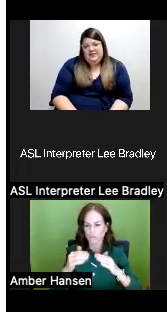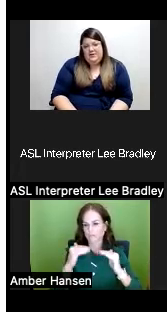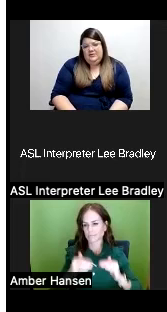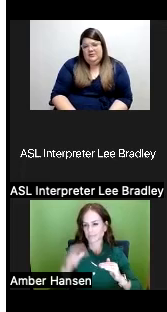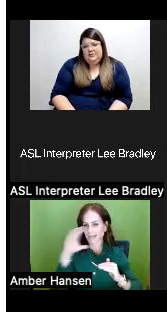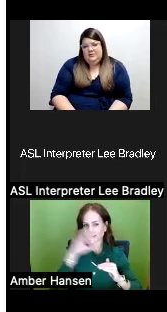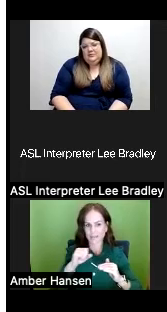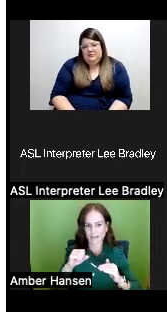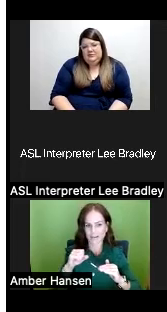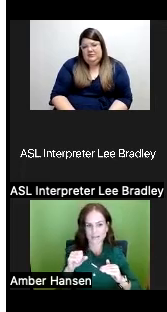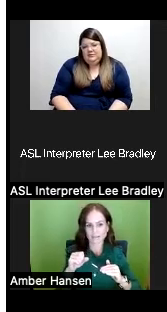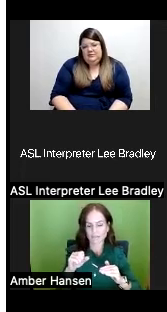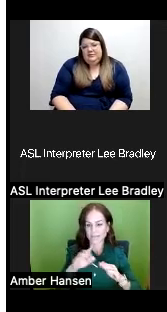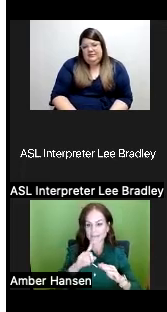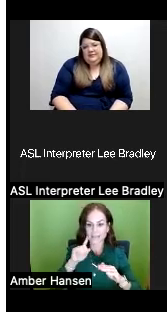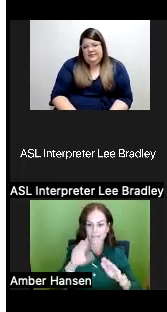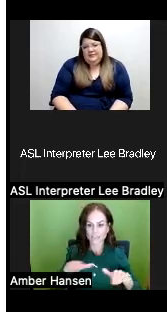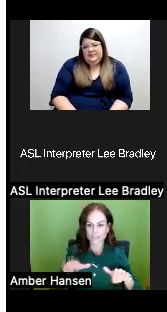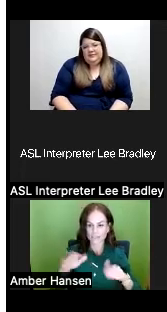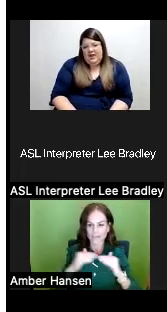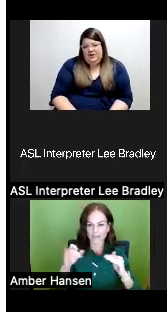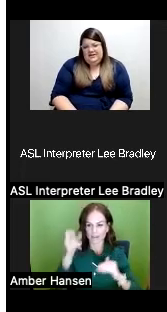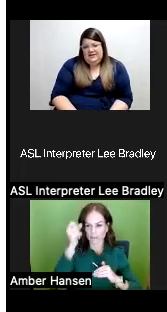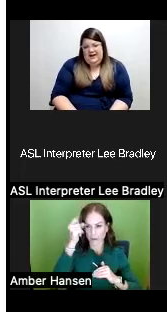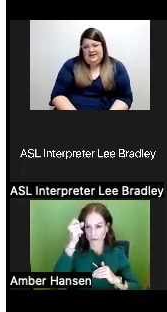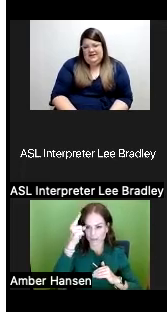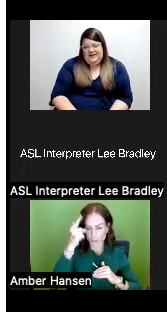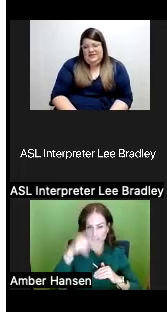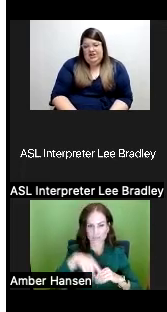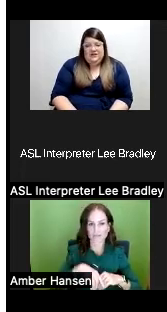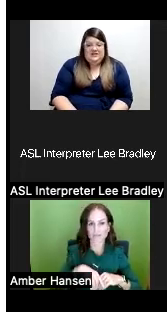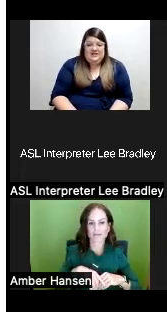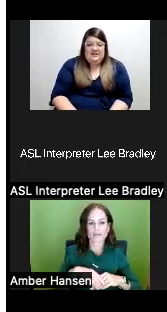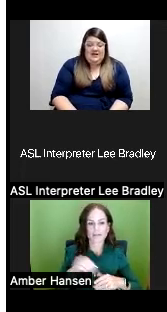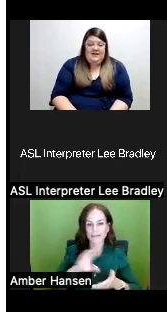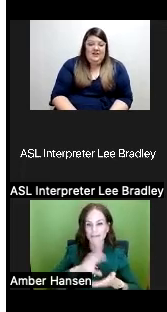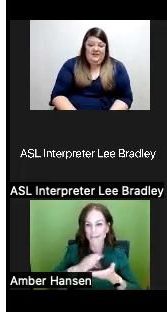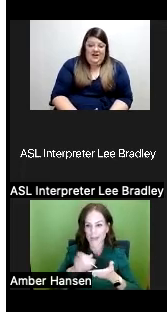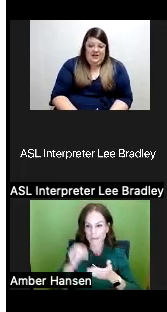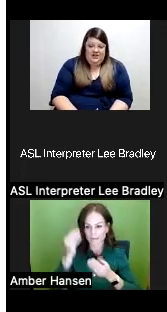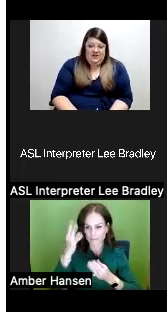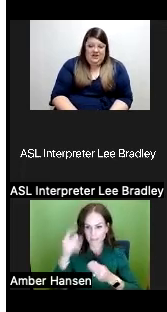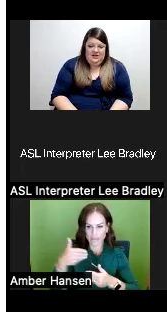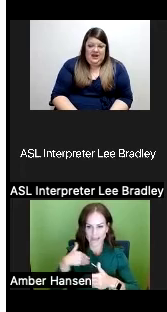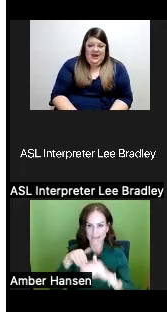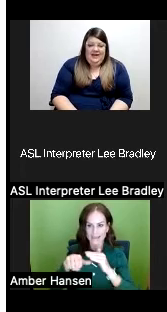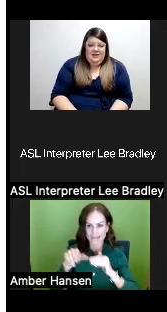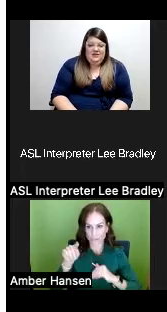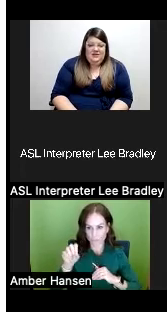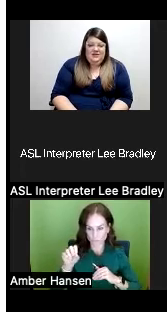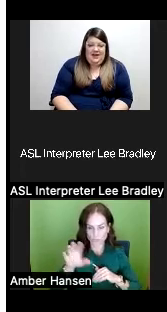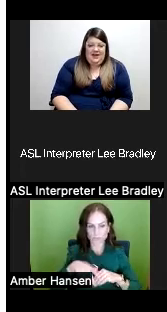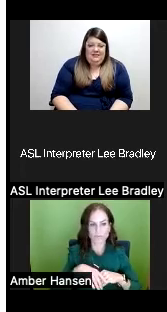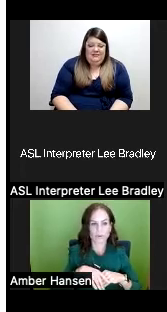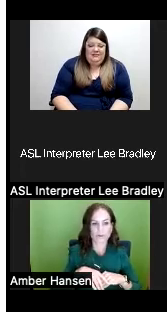People also underestimate deaf children's level of cognition. and the